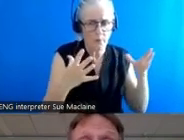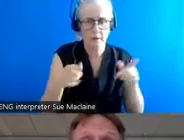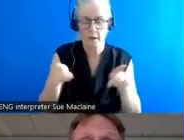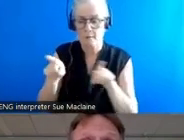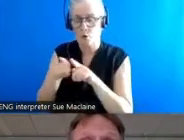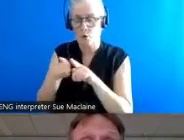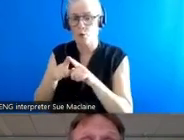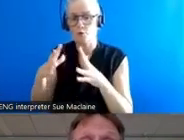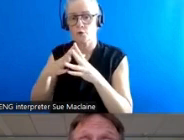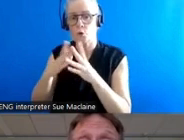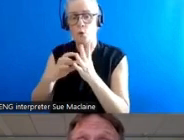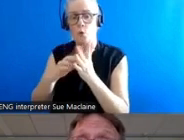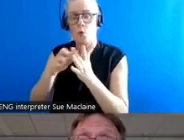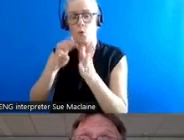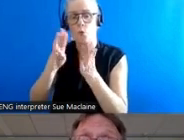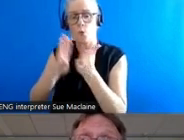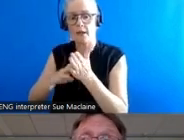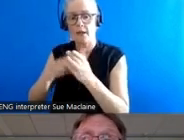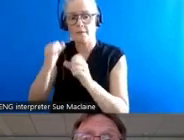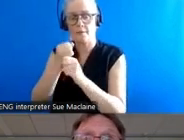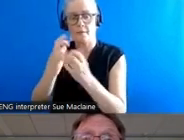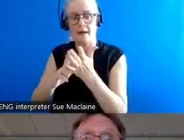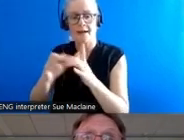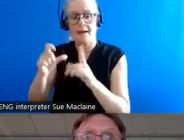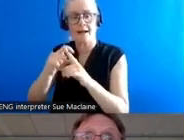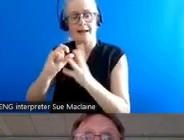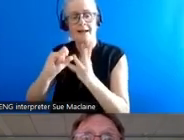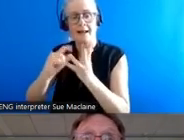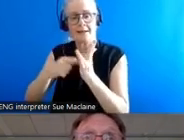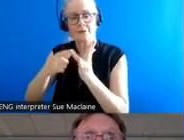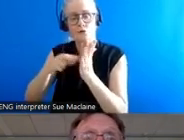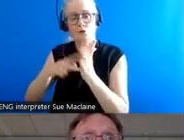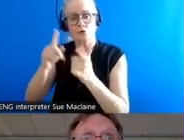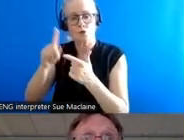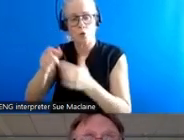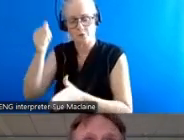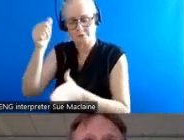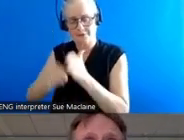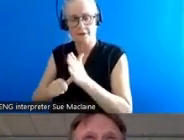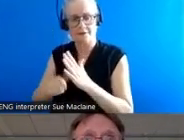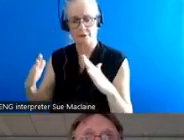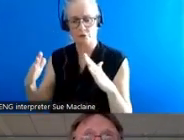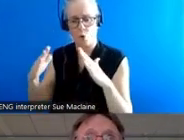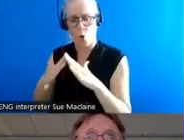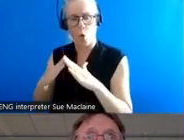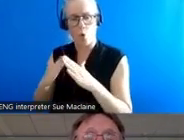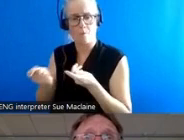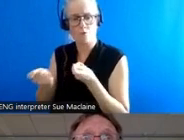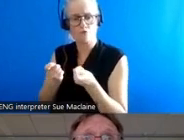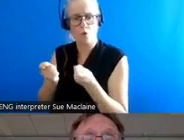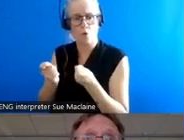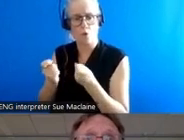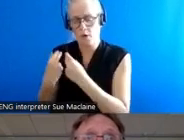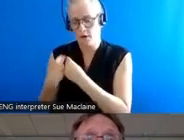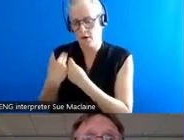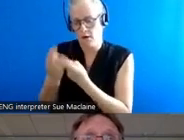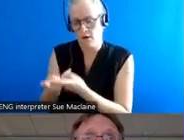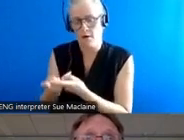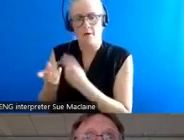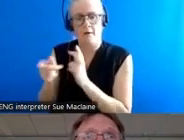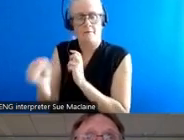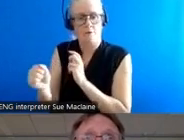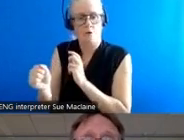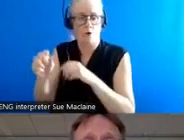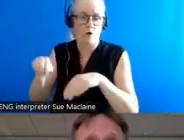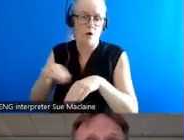Bill for Ireland to Parliament for the first time. So throughout the 19th century, UK governments had been trying